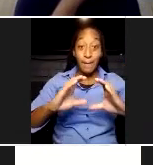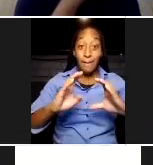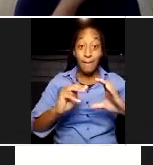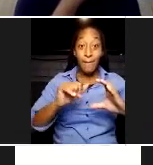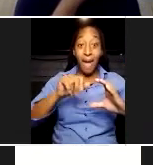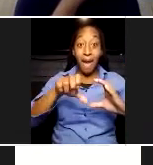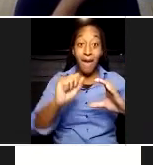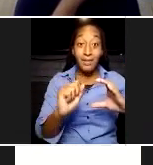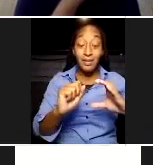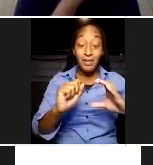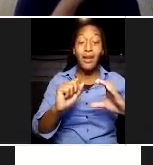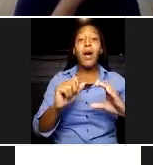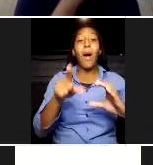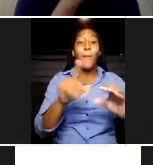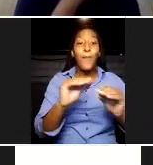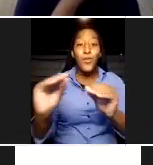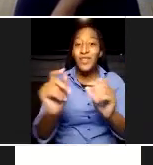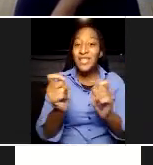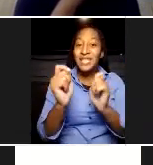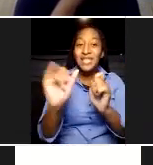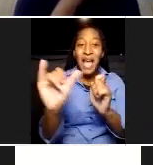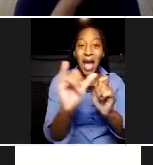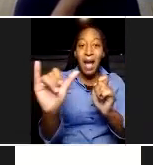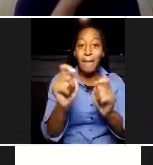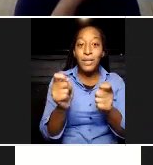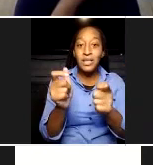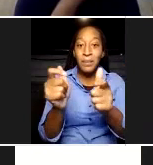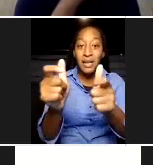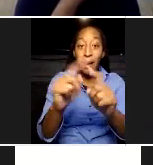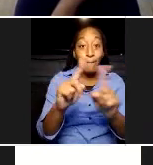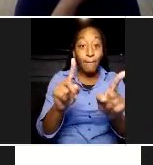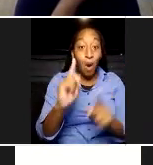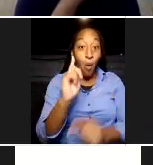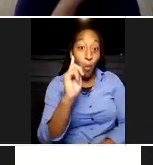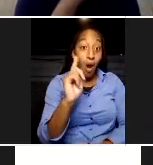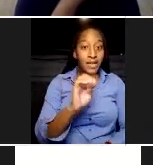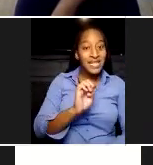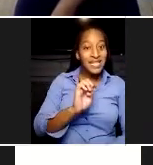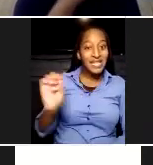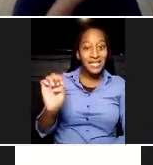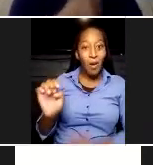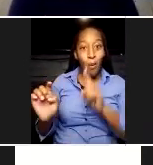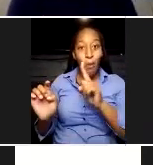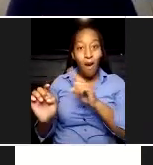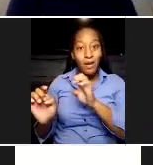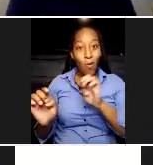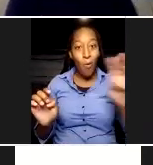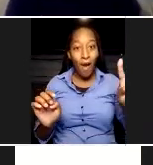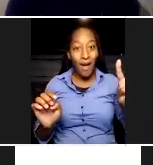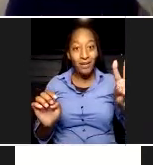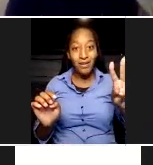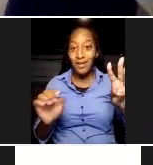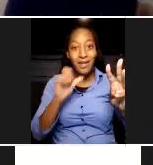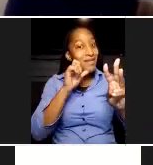going opposite directions. For example, one going east and one going west, they do not have the same